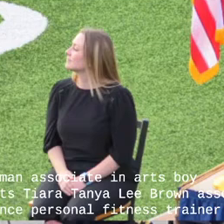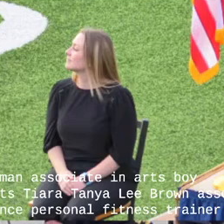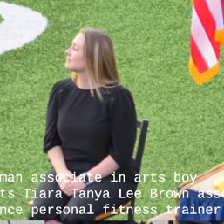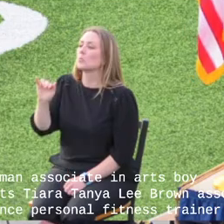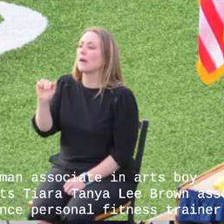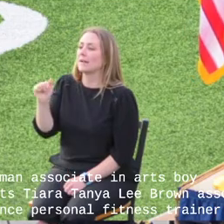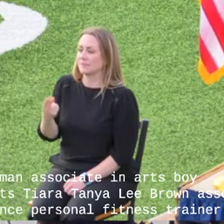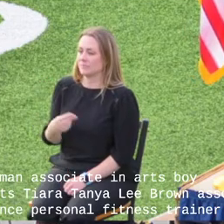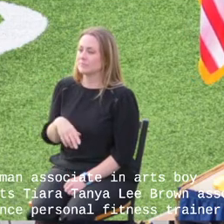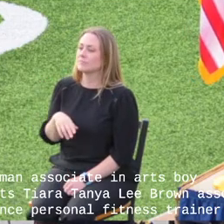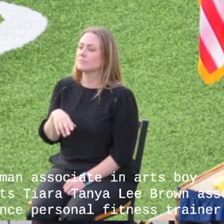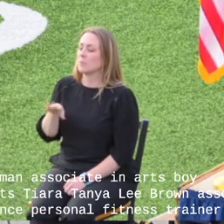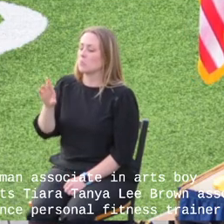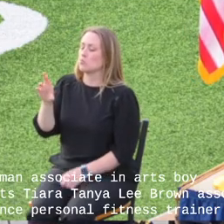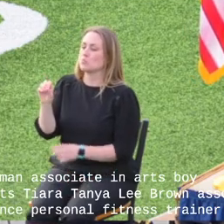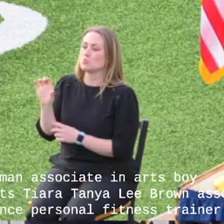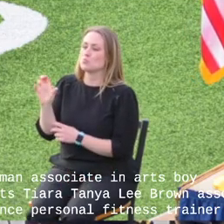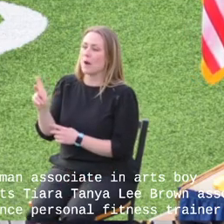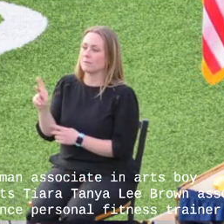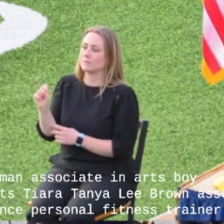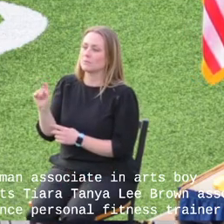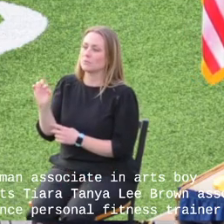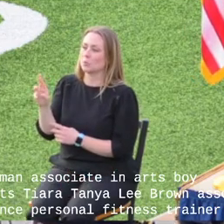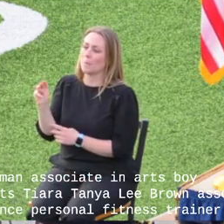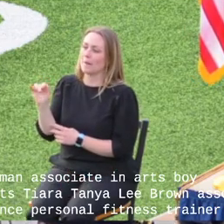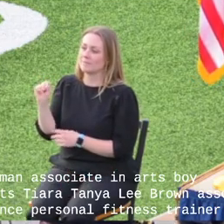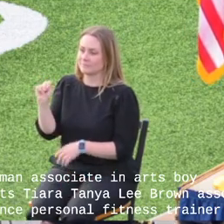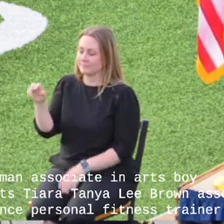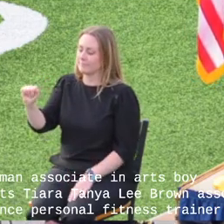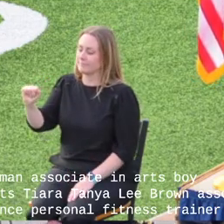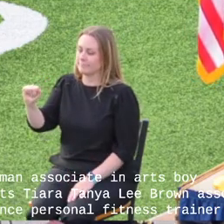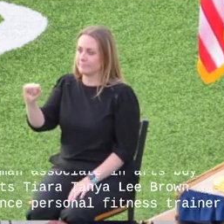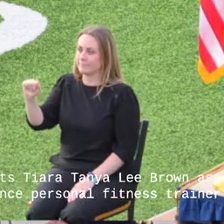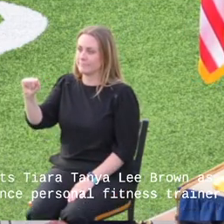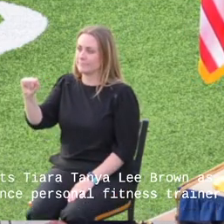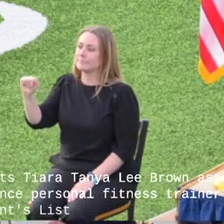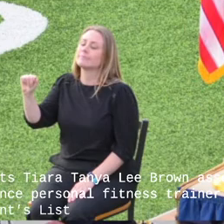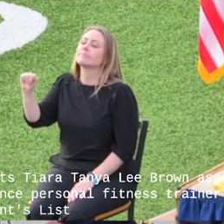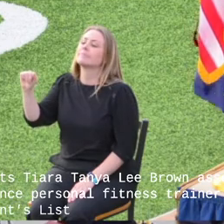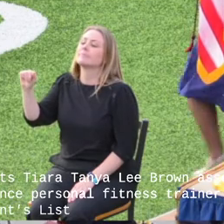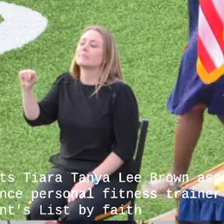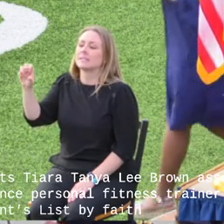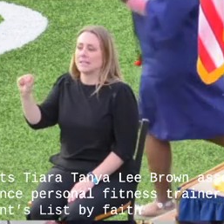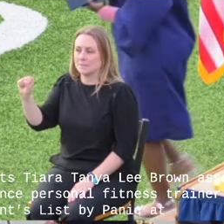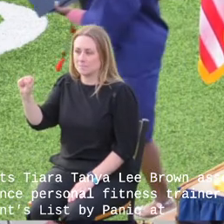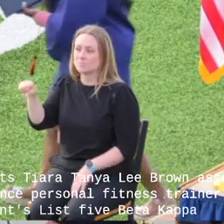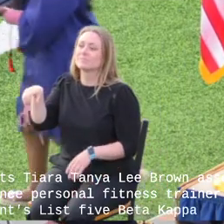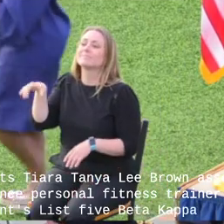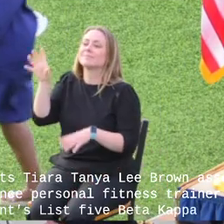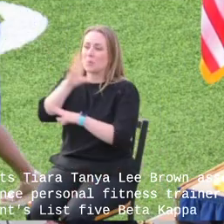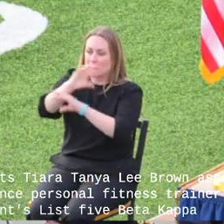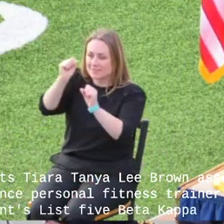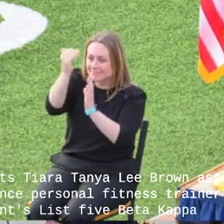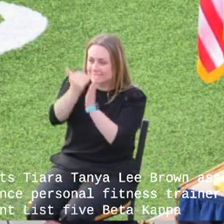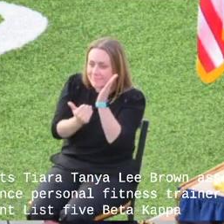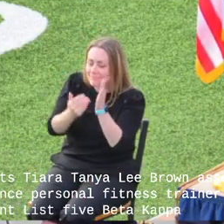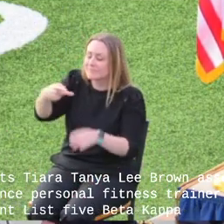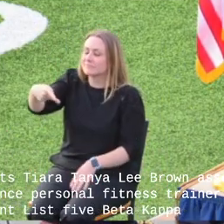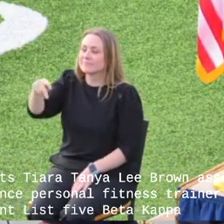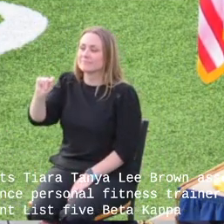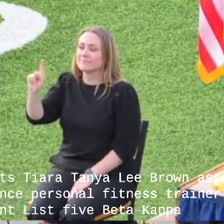Mariah Nicole Brocksterman, Associate in Science, President's List, Phi Theta Kappa.